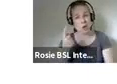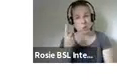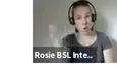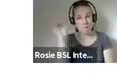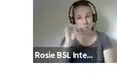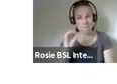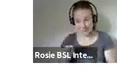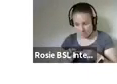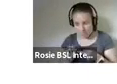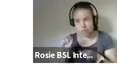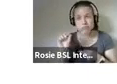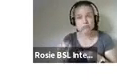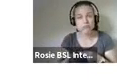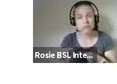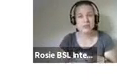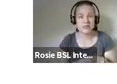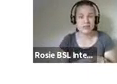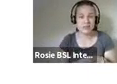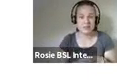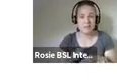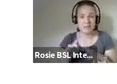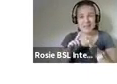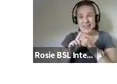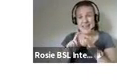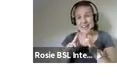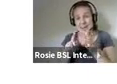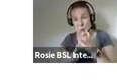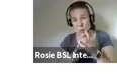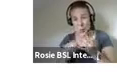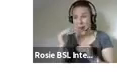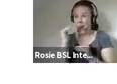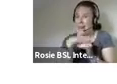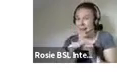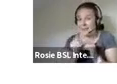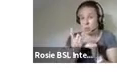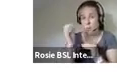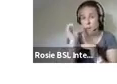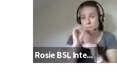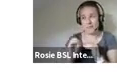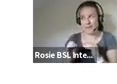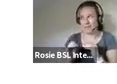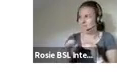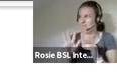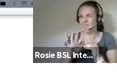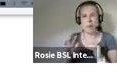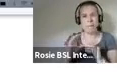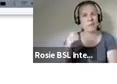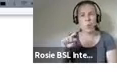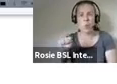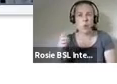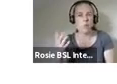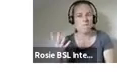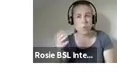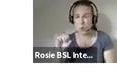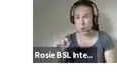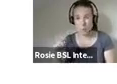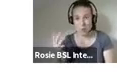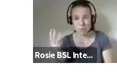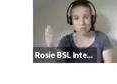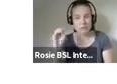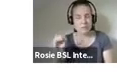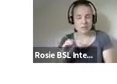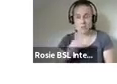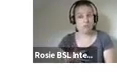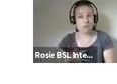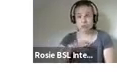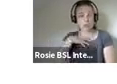EU was at even less than 1%, and the UK were around 0.43%. So this is really shocking, and it's something that really